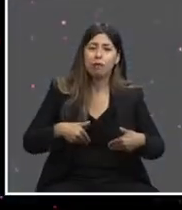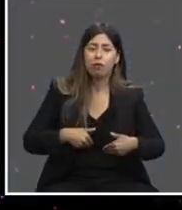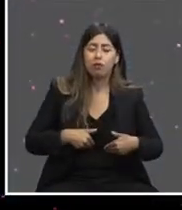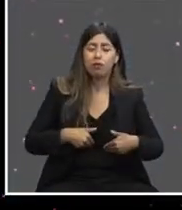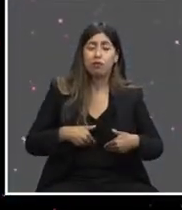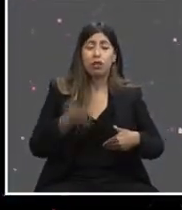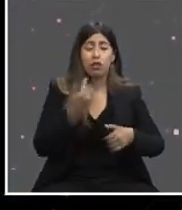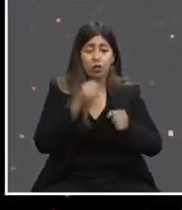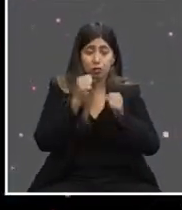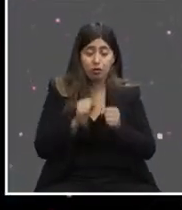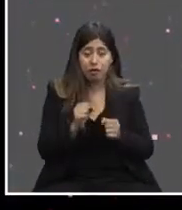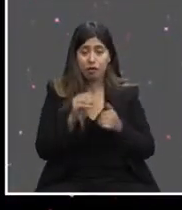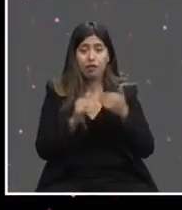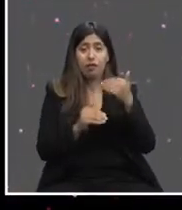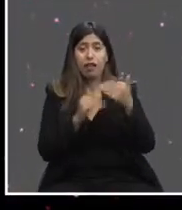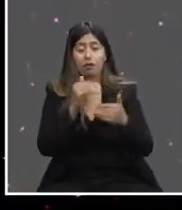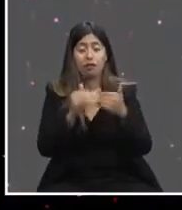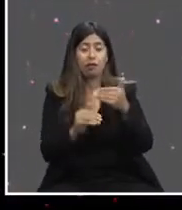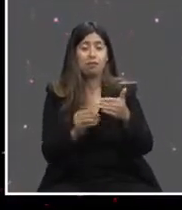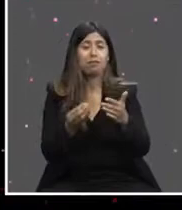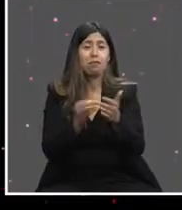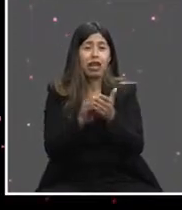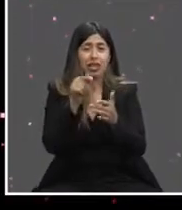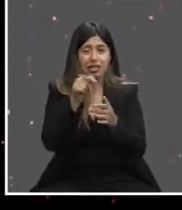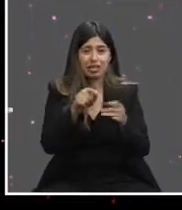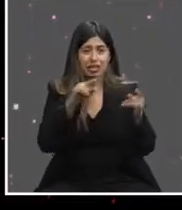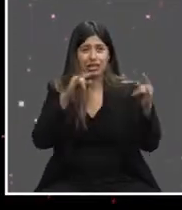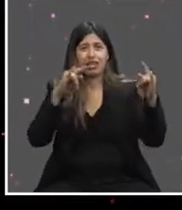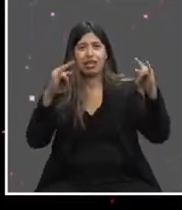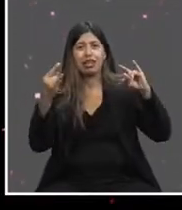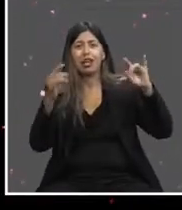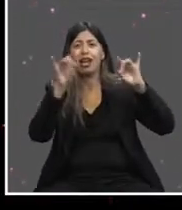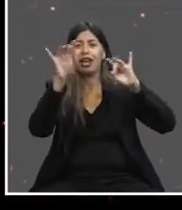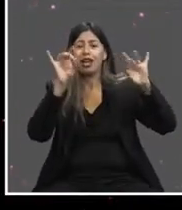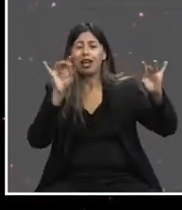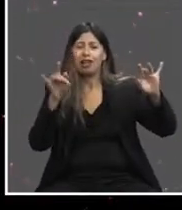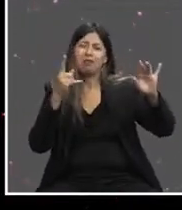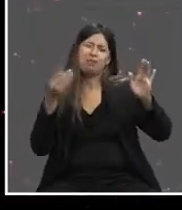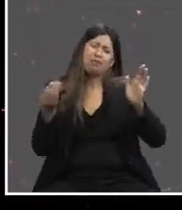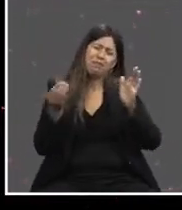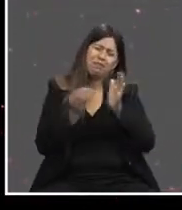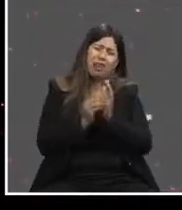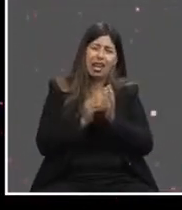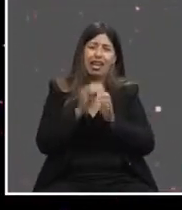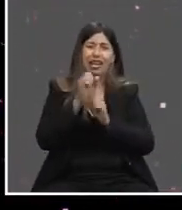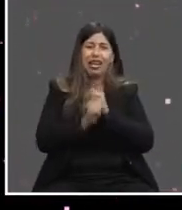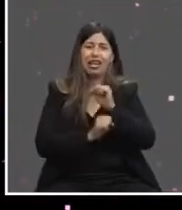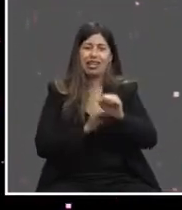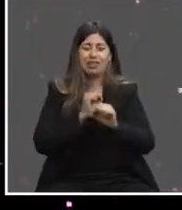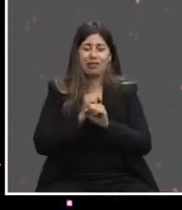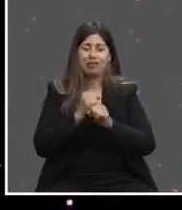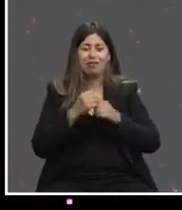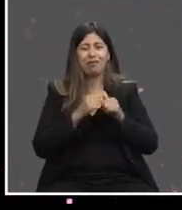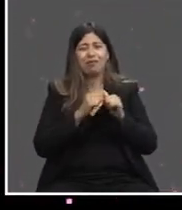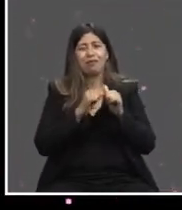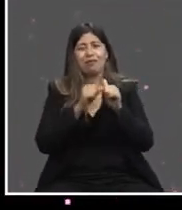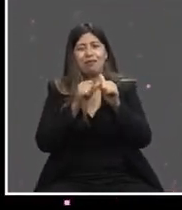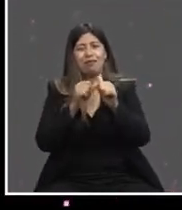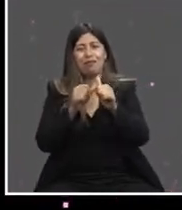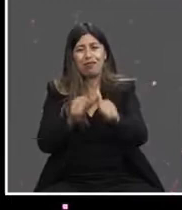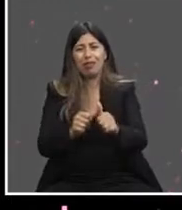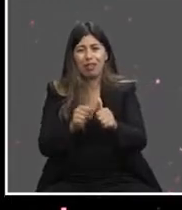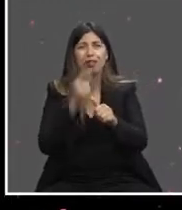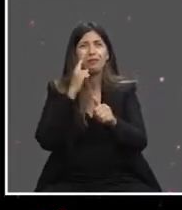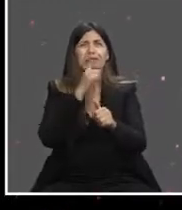we could have more time yet, trillions of years to explore billions of worlds. Such a lifespan places